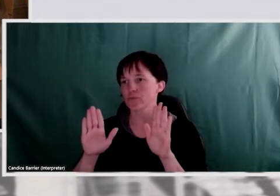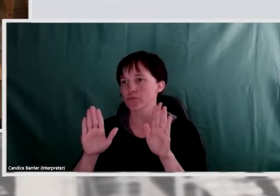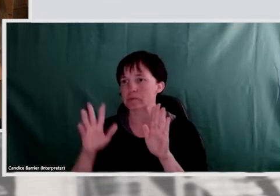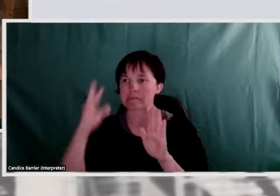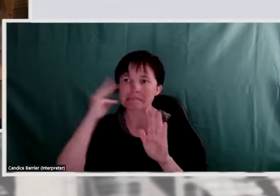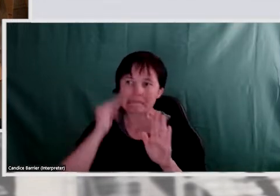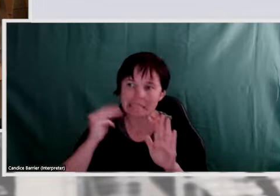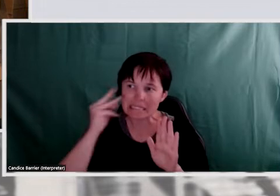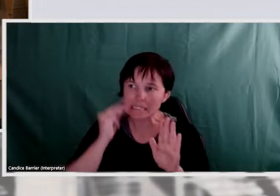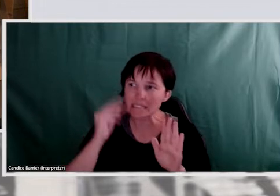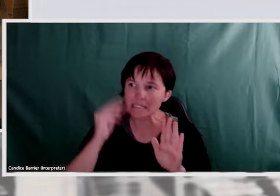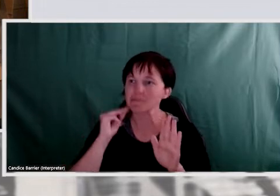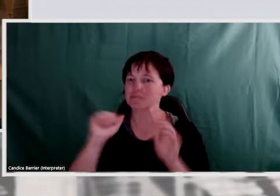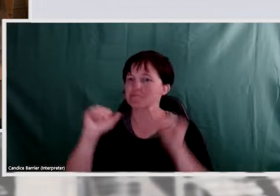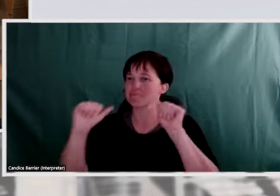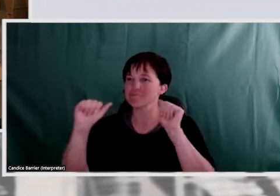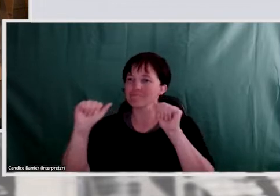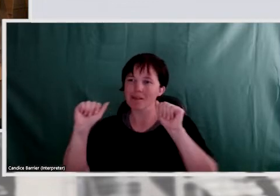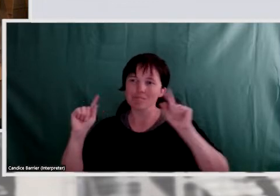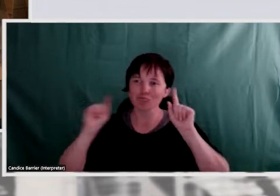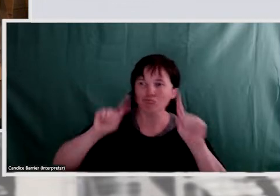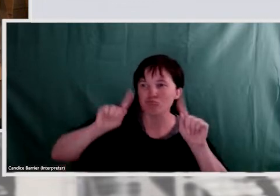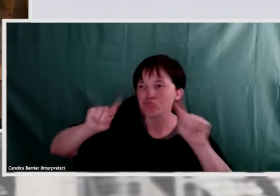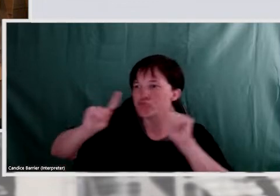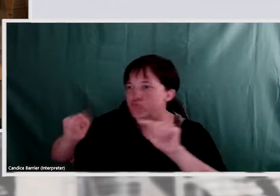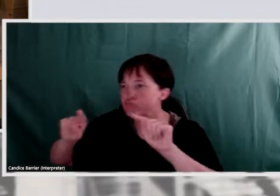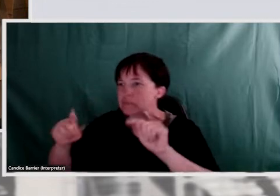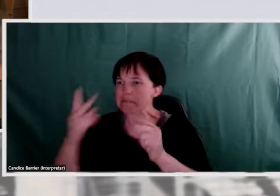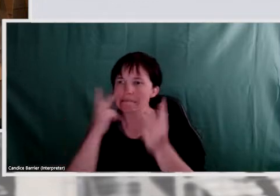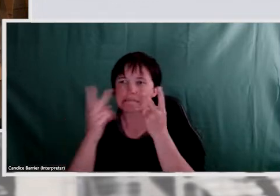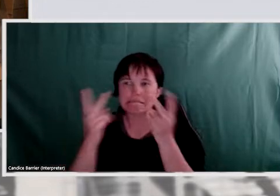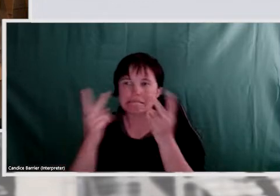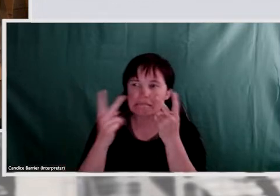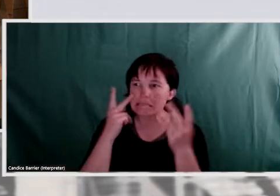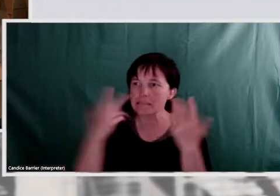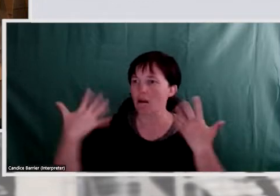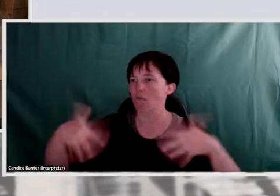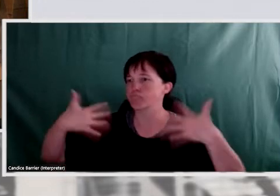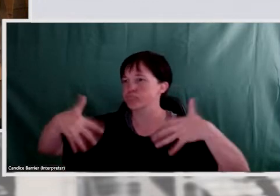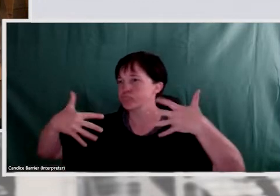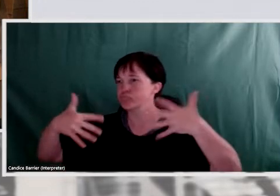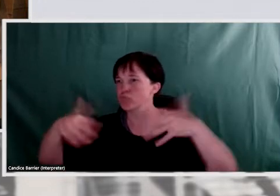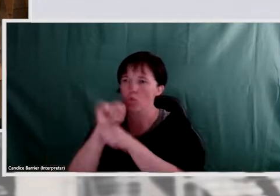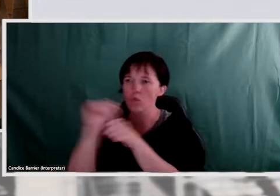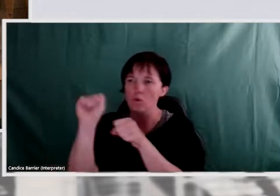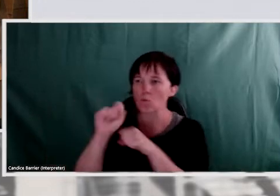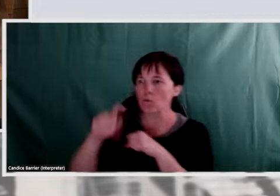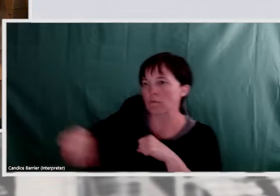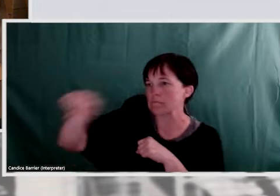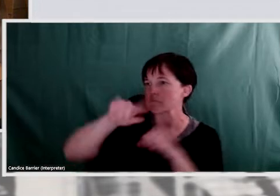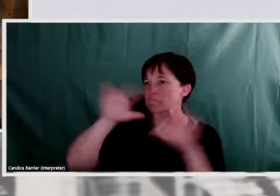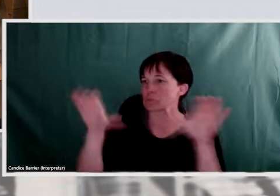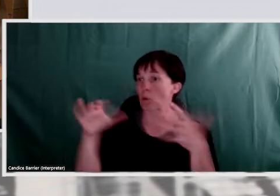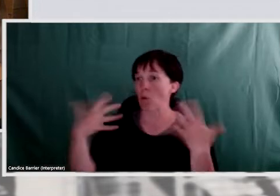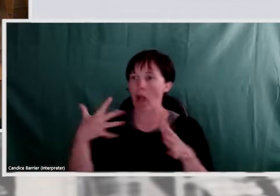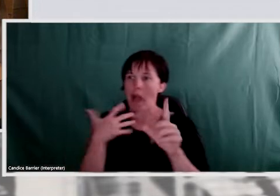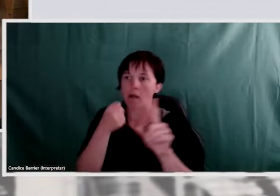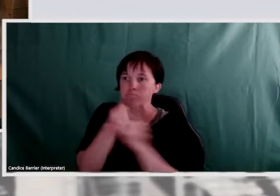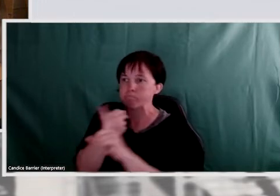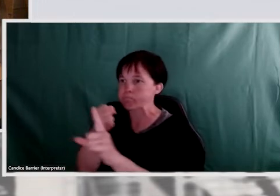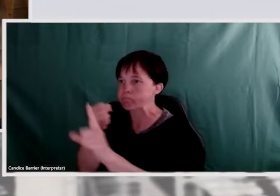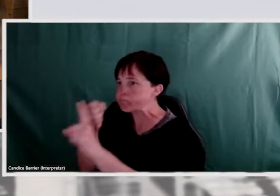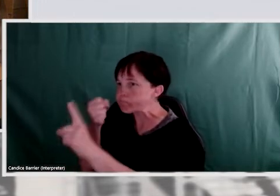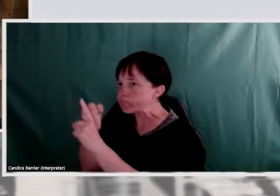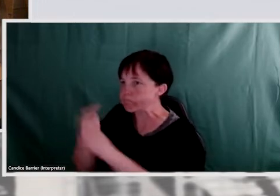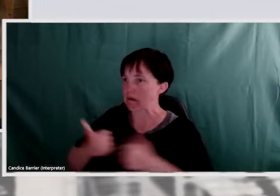experience being able to go in and see just how much the work that people are doing are impacting the lives of